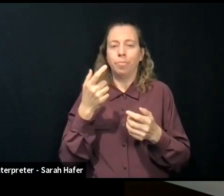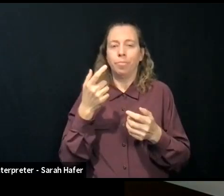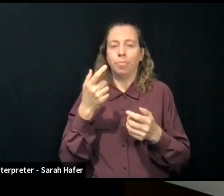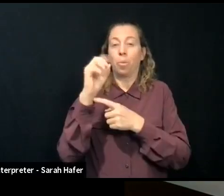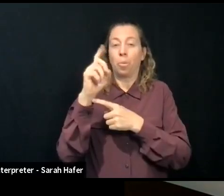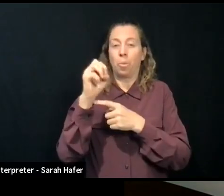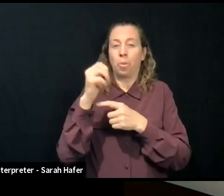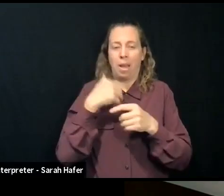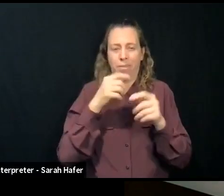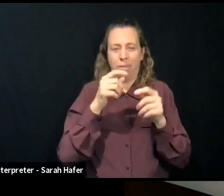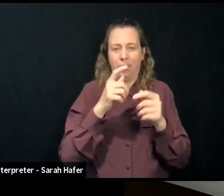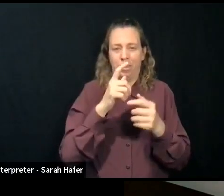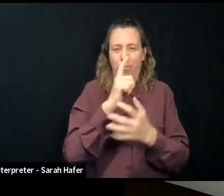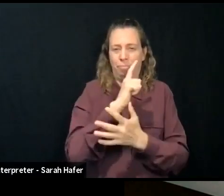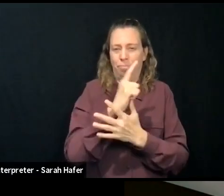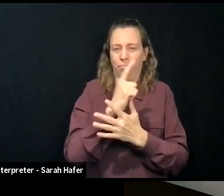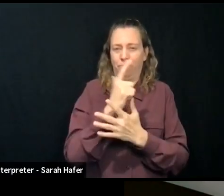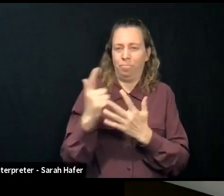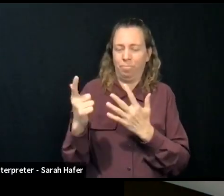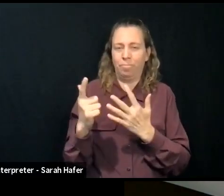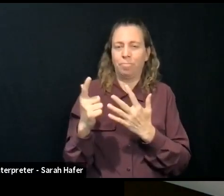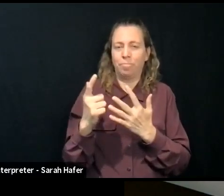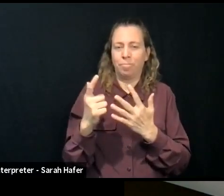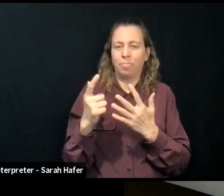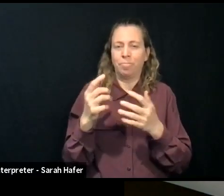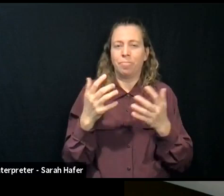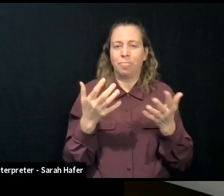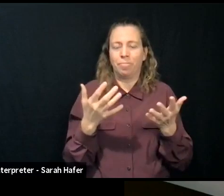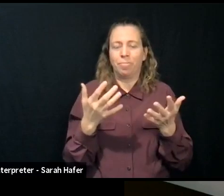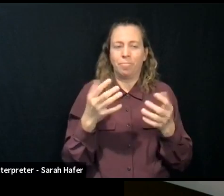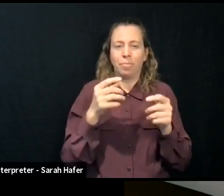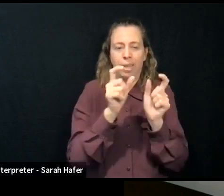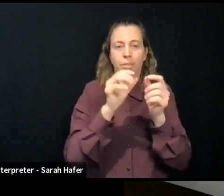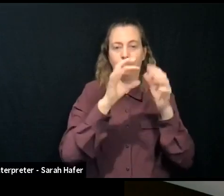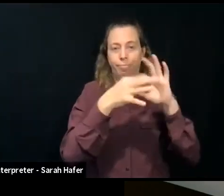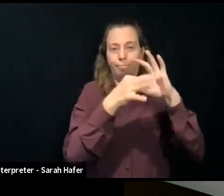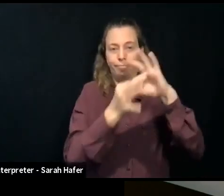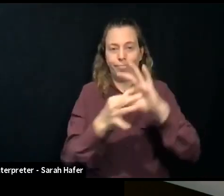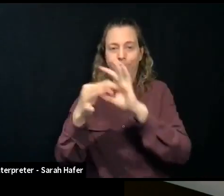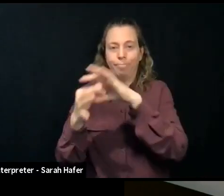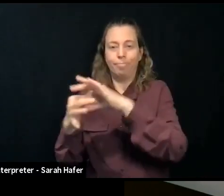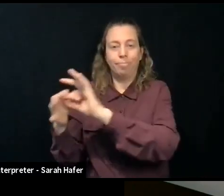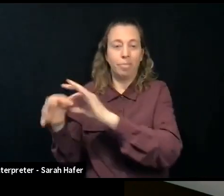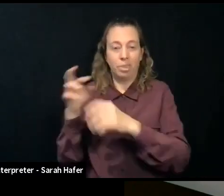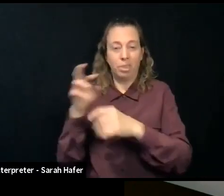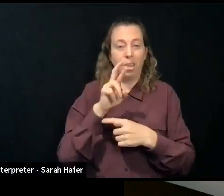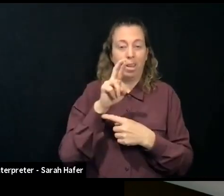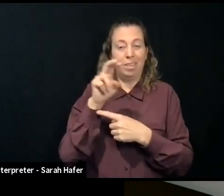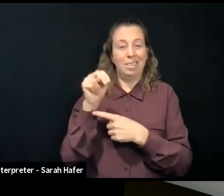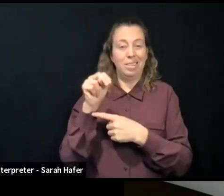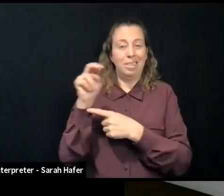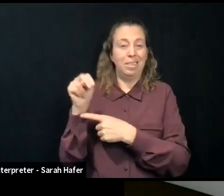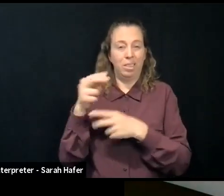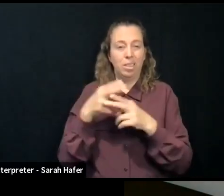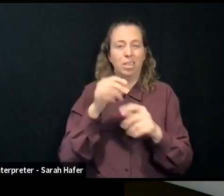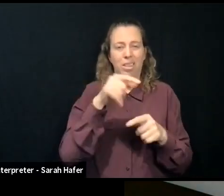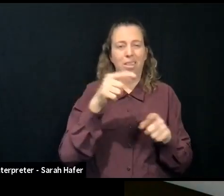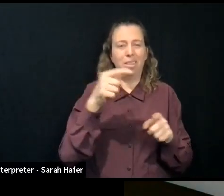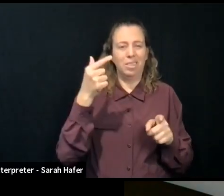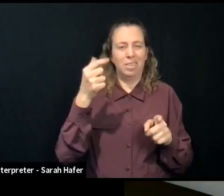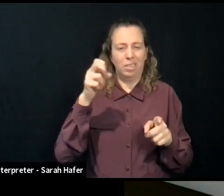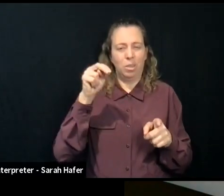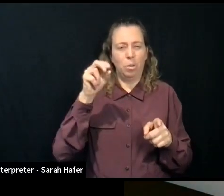several separate pieces of RNA, which make up the genome of influenza, whereas the